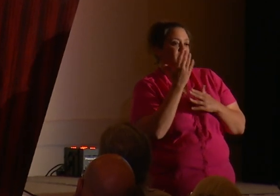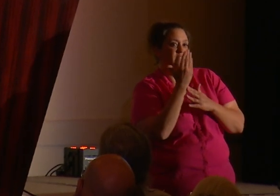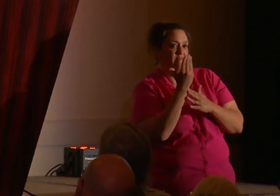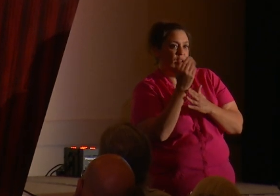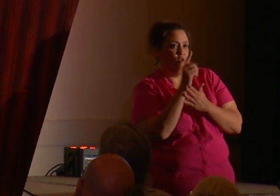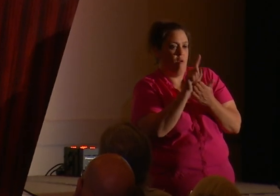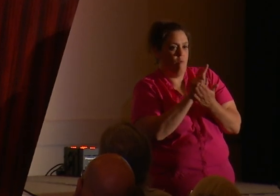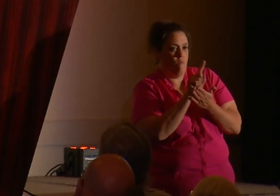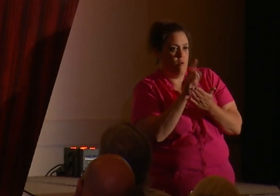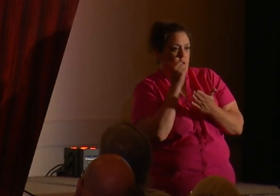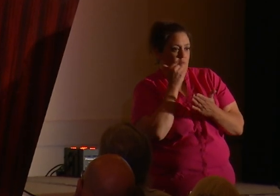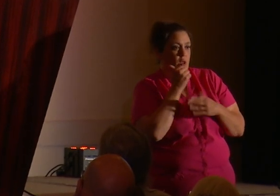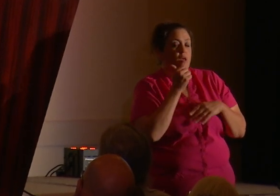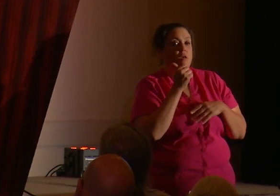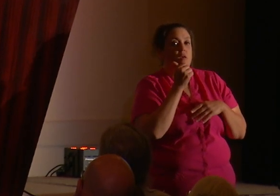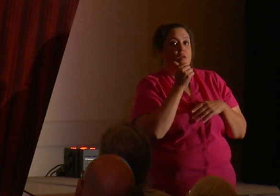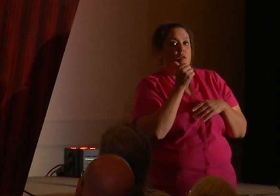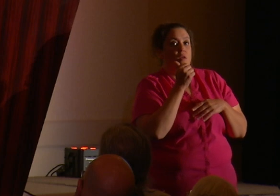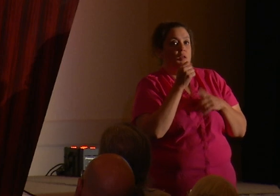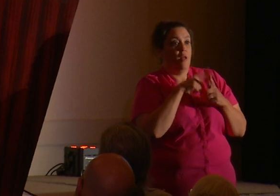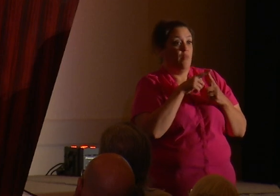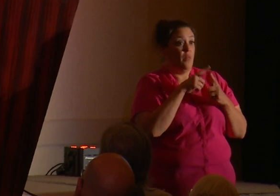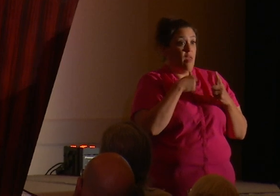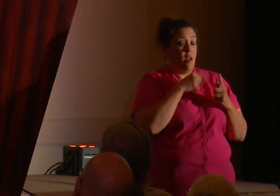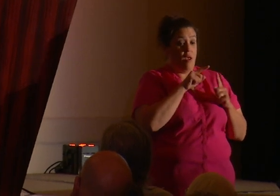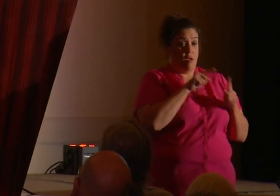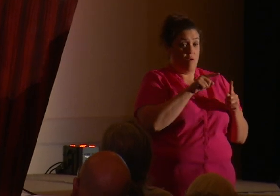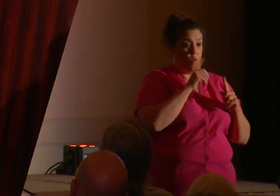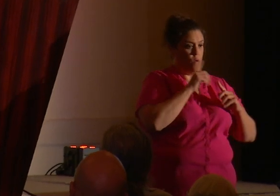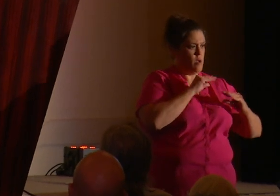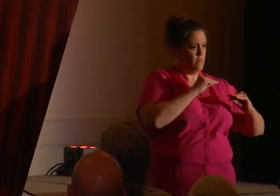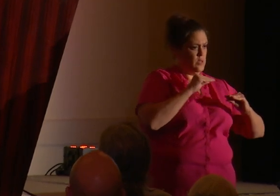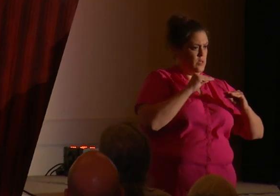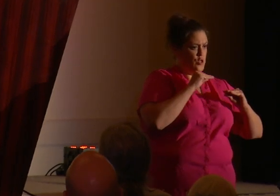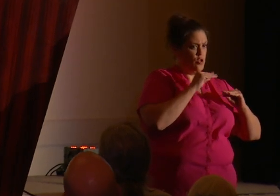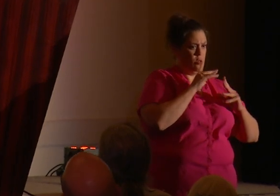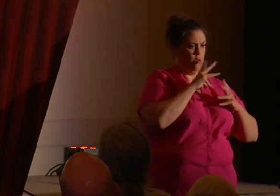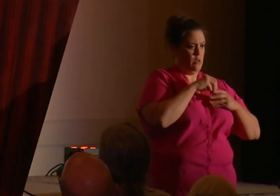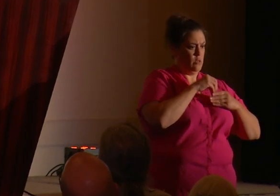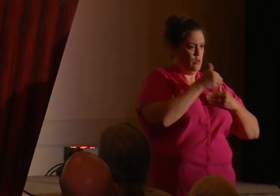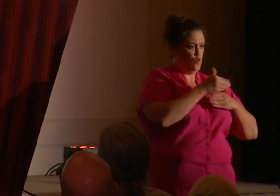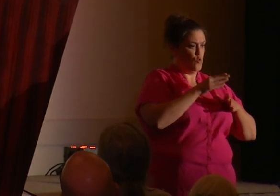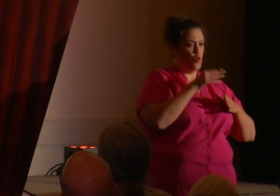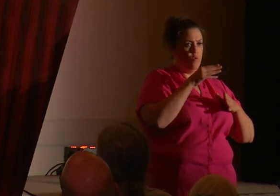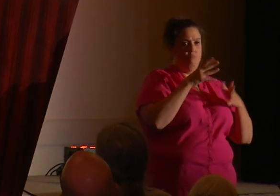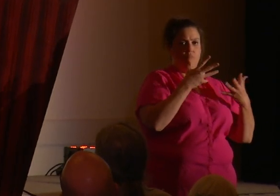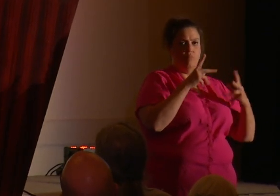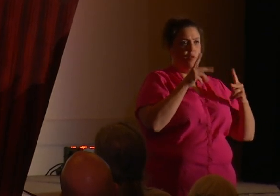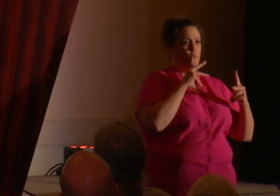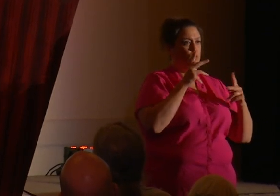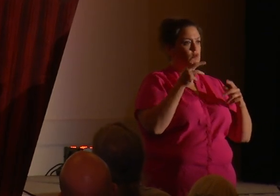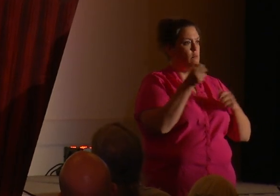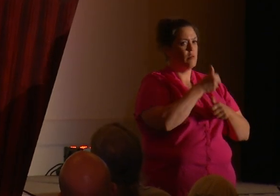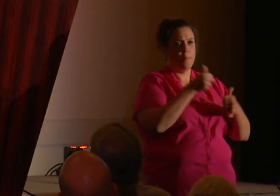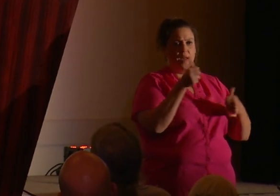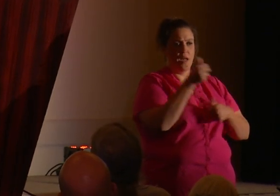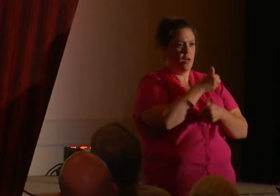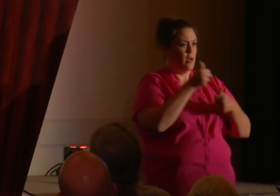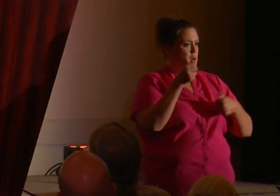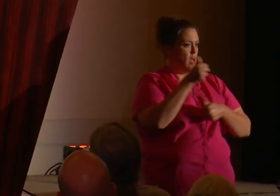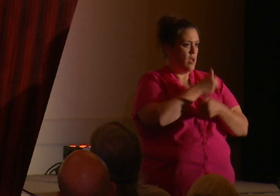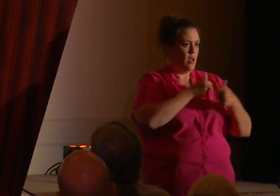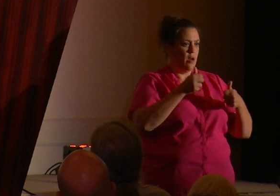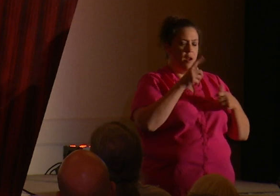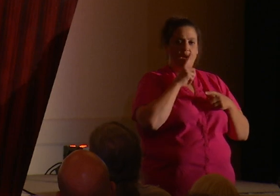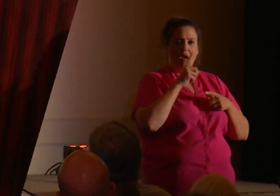then, now I'm teaching in this place where, you know, I'm teaching in a room. It's a public room, so people come in and out. It's the bass room in Rockin' Robin